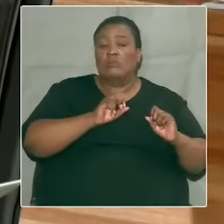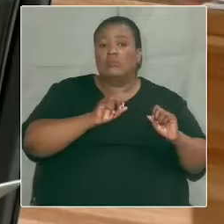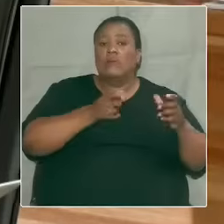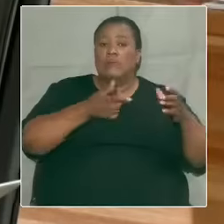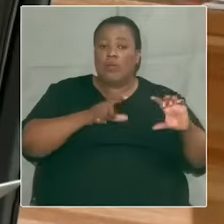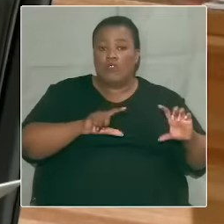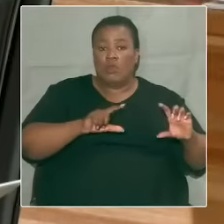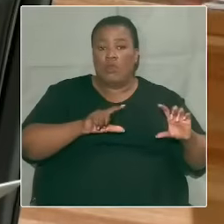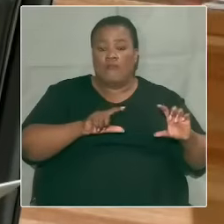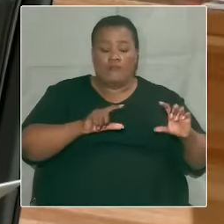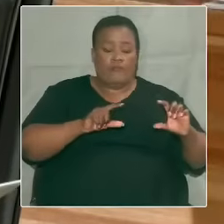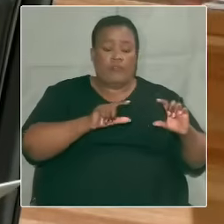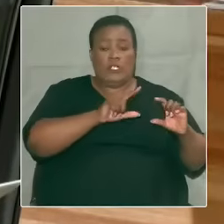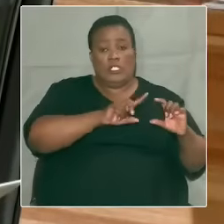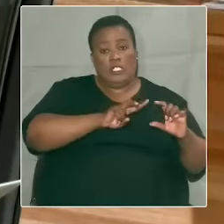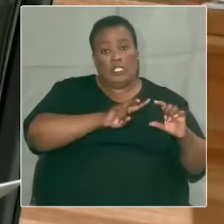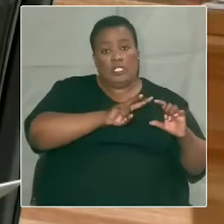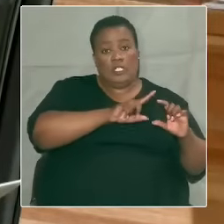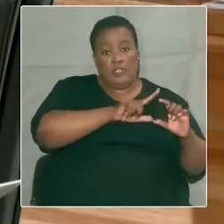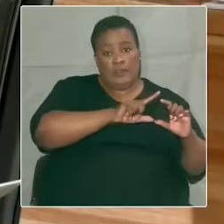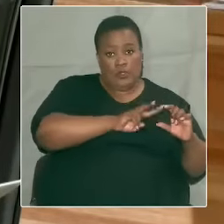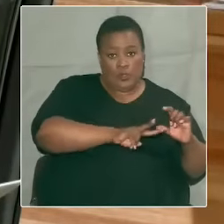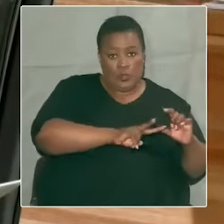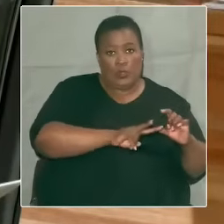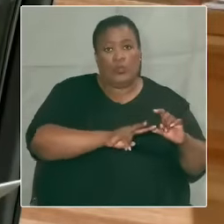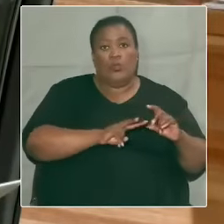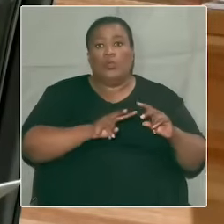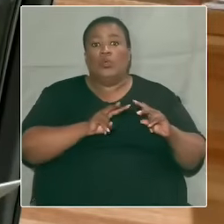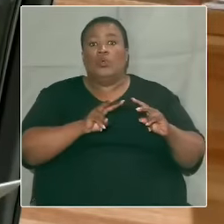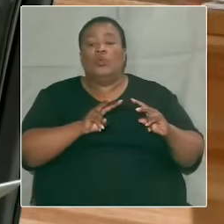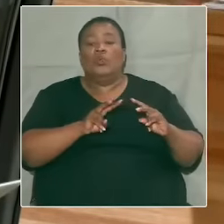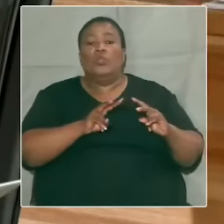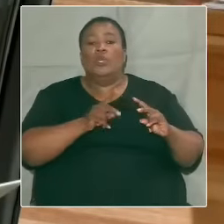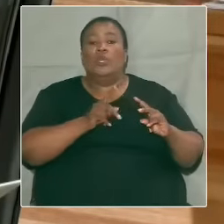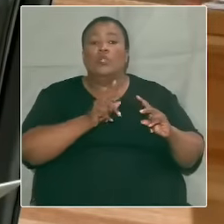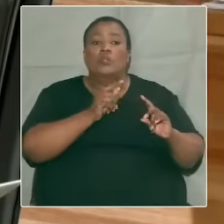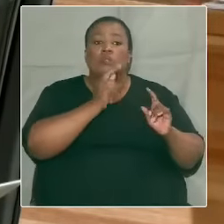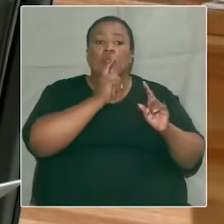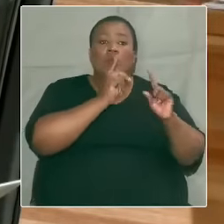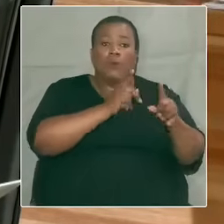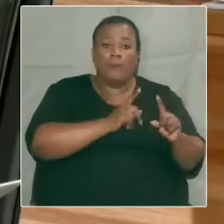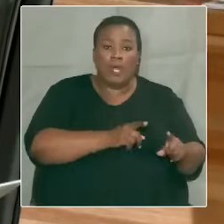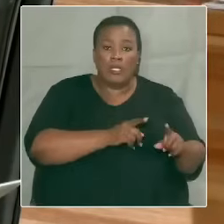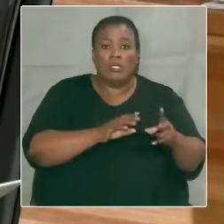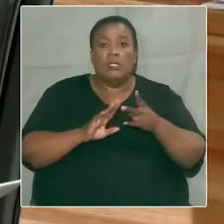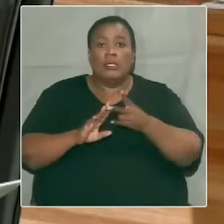paragraph 73, you deal with the oversight of the PKTT activities.